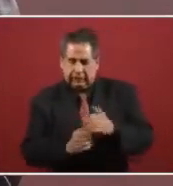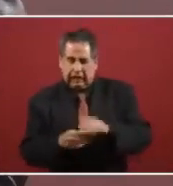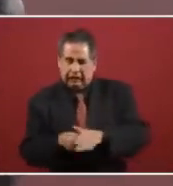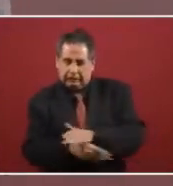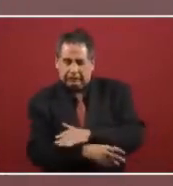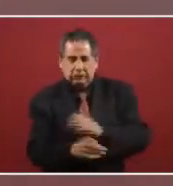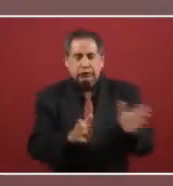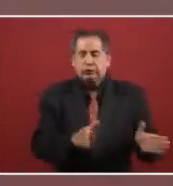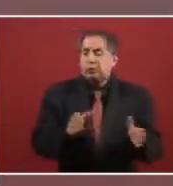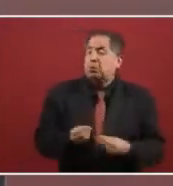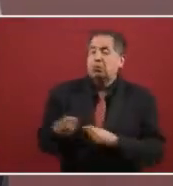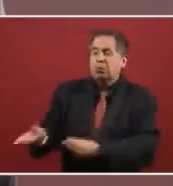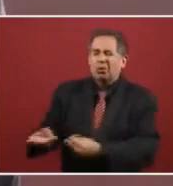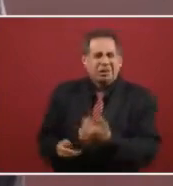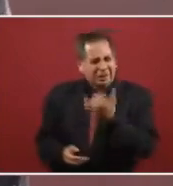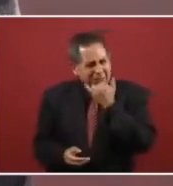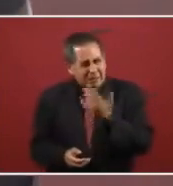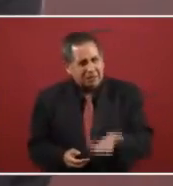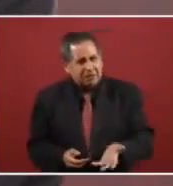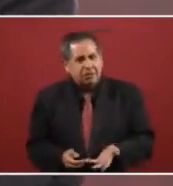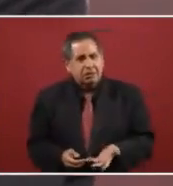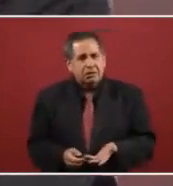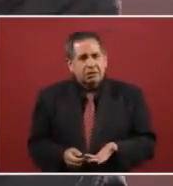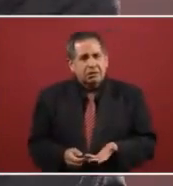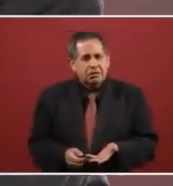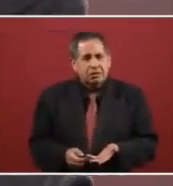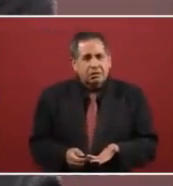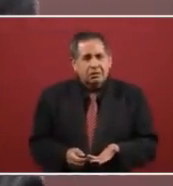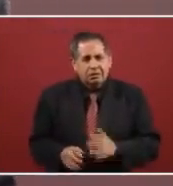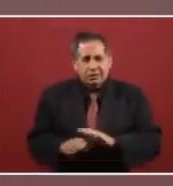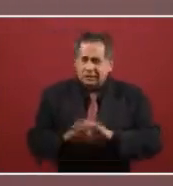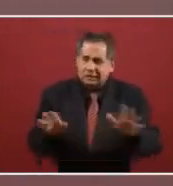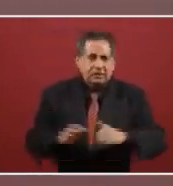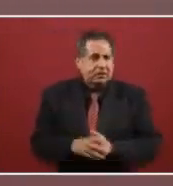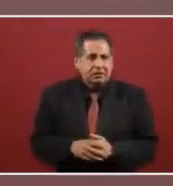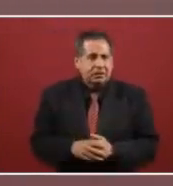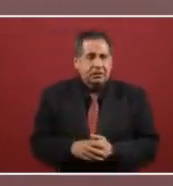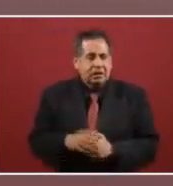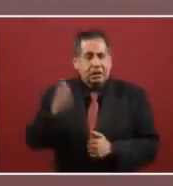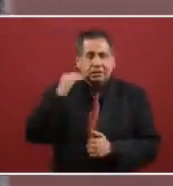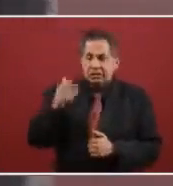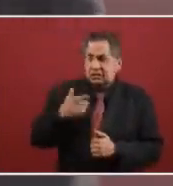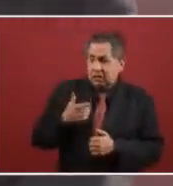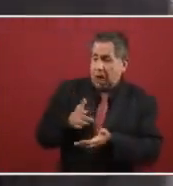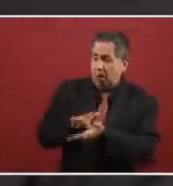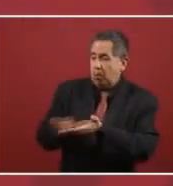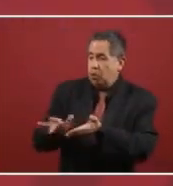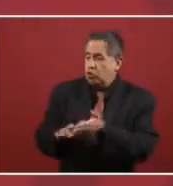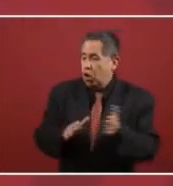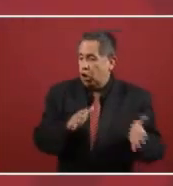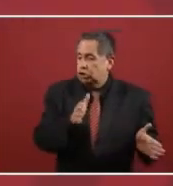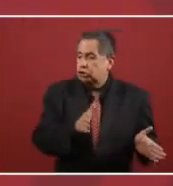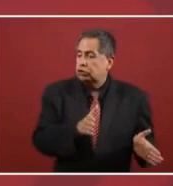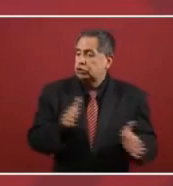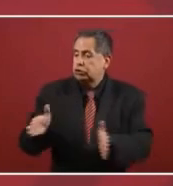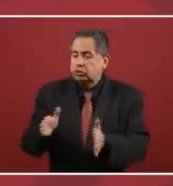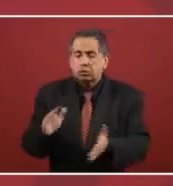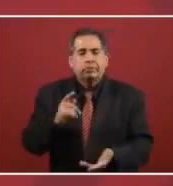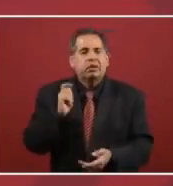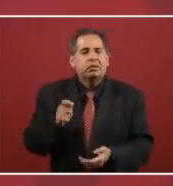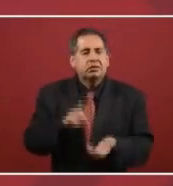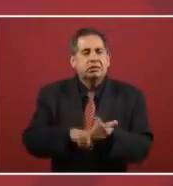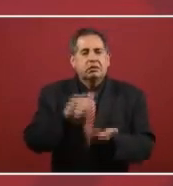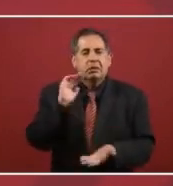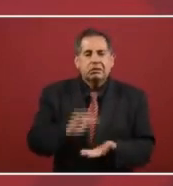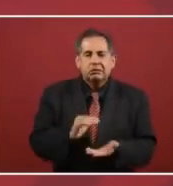somebody was getting a cut, they would make them buy a certain thing. So then the budget,